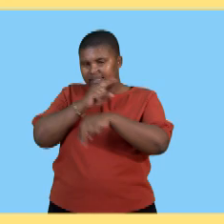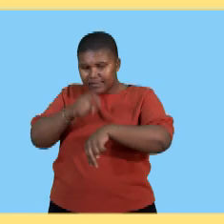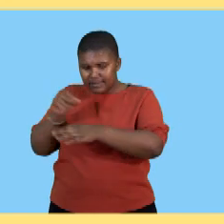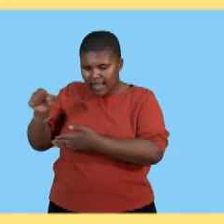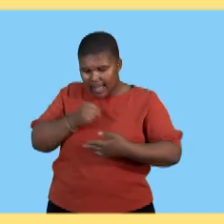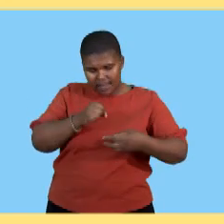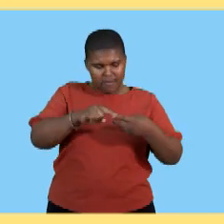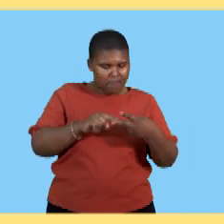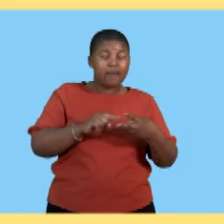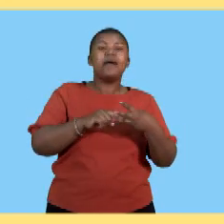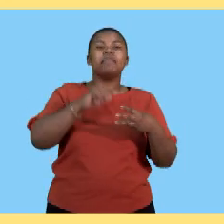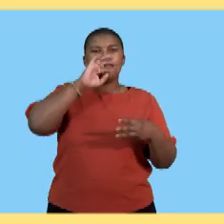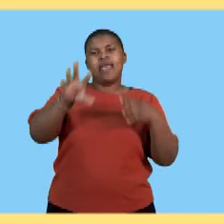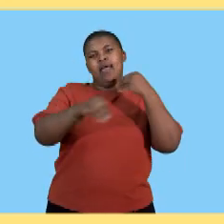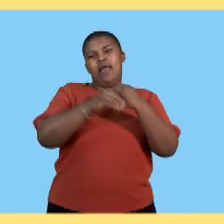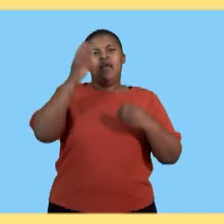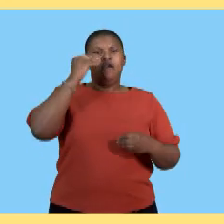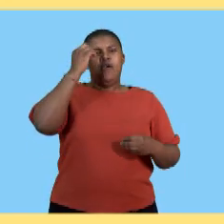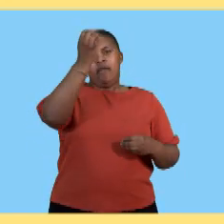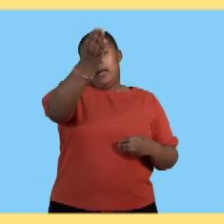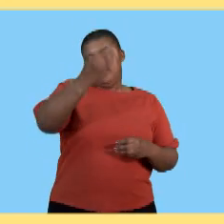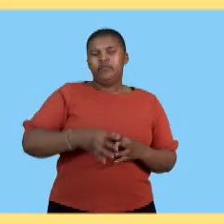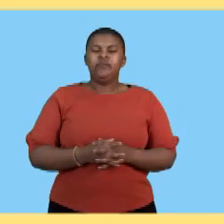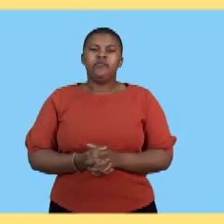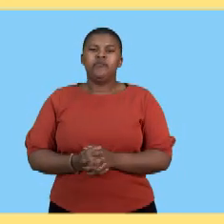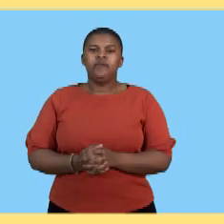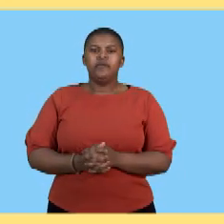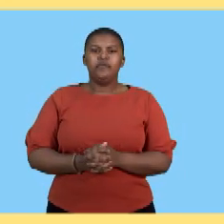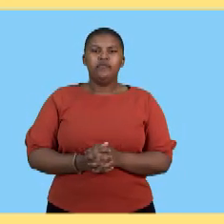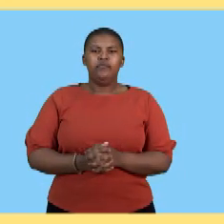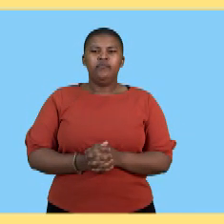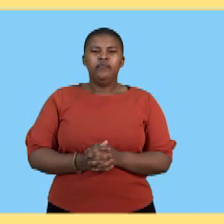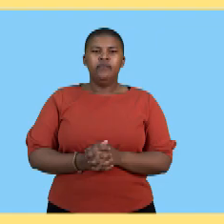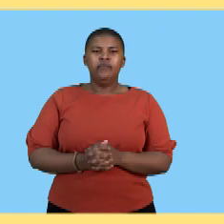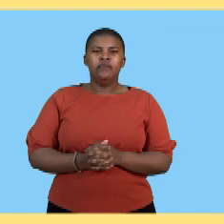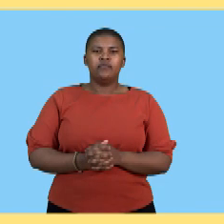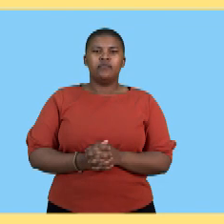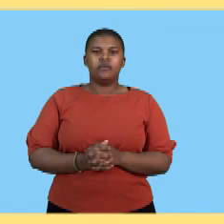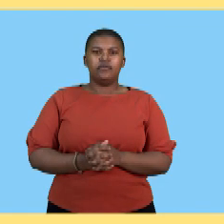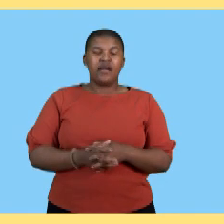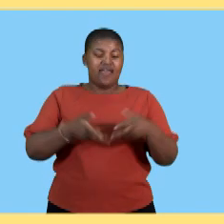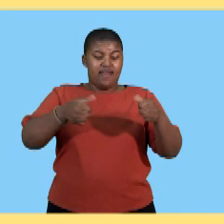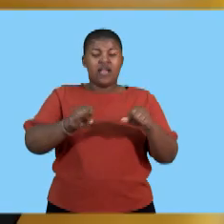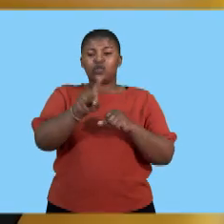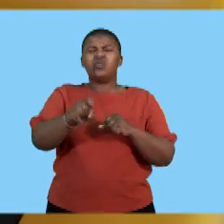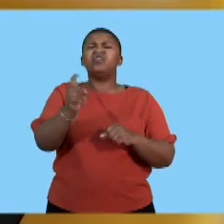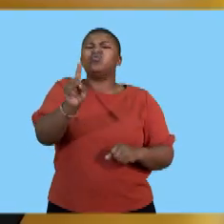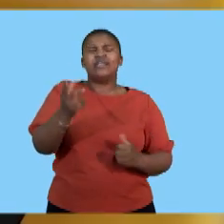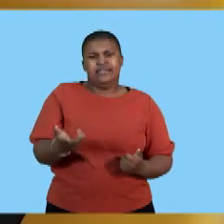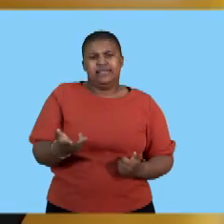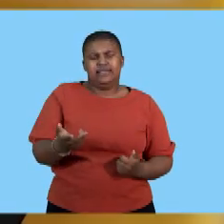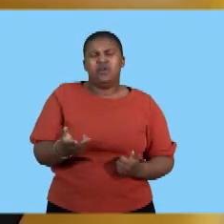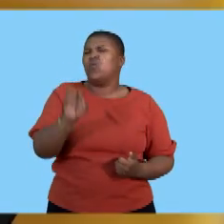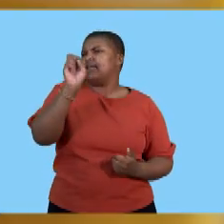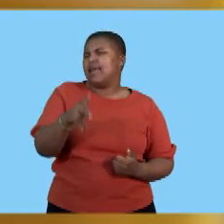fund as well as the UIF. That is what I have recorded there. Then the next question is, what